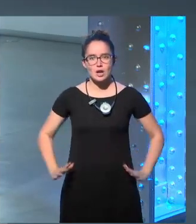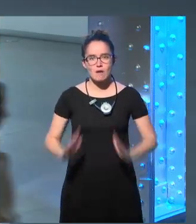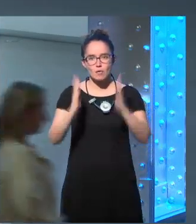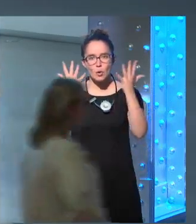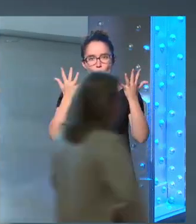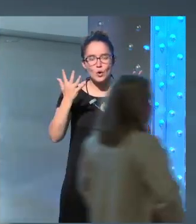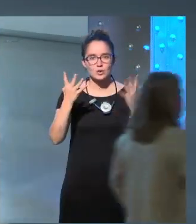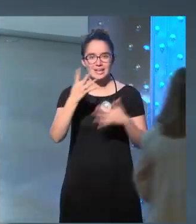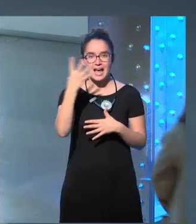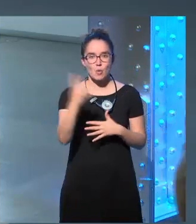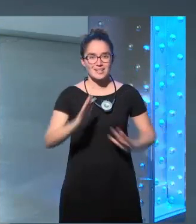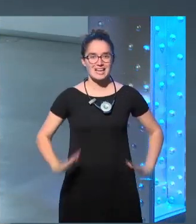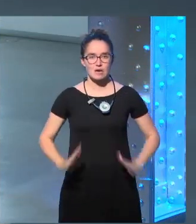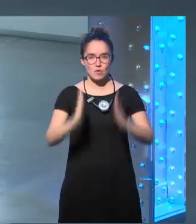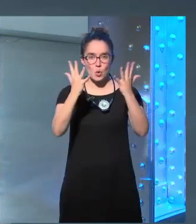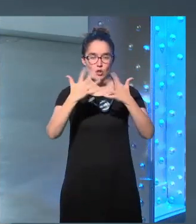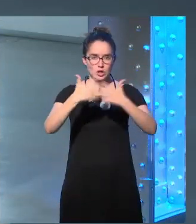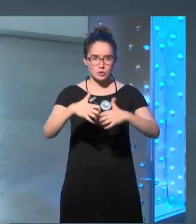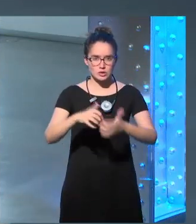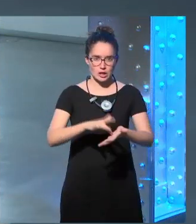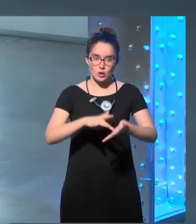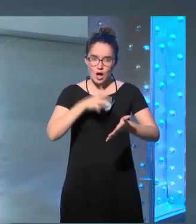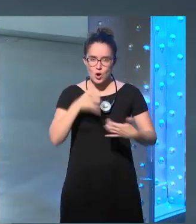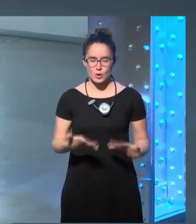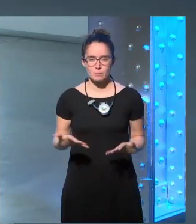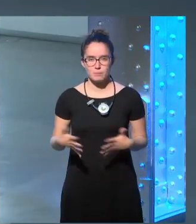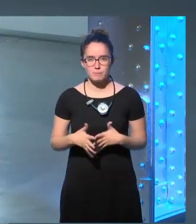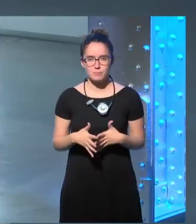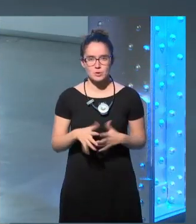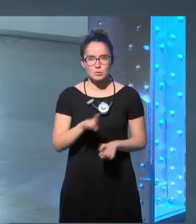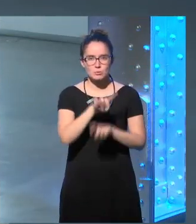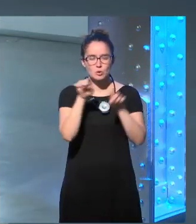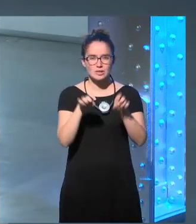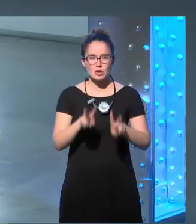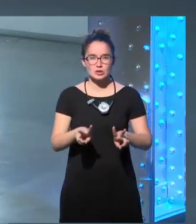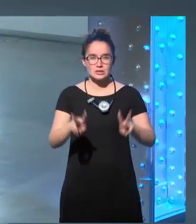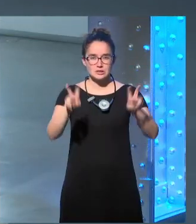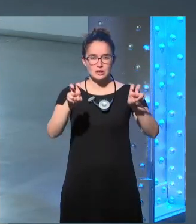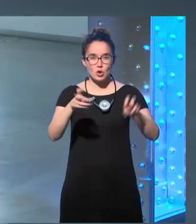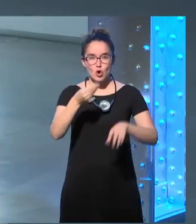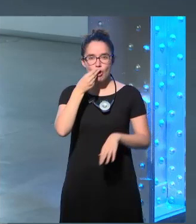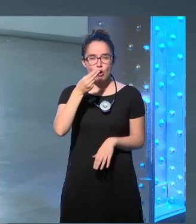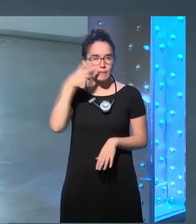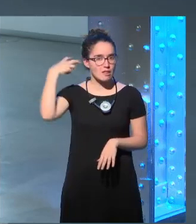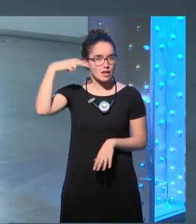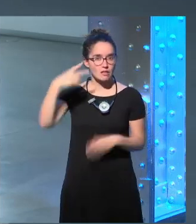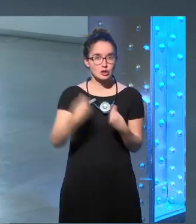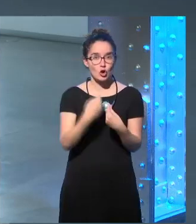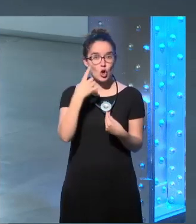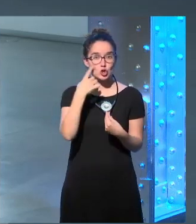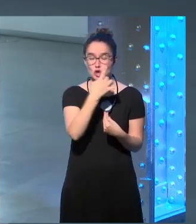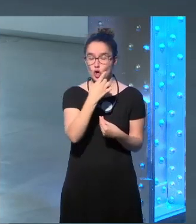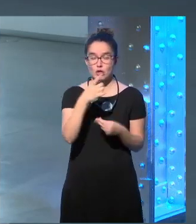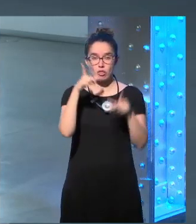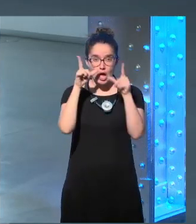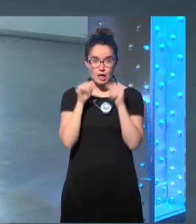look at all this revolution, the fourth industrial revolution that we are experiencing. And you were asking me about the titles of